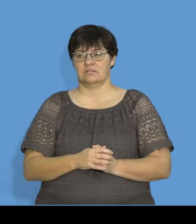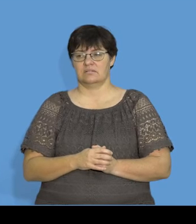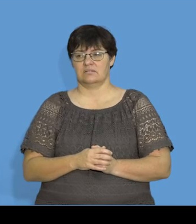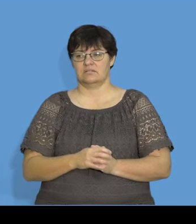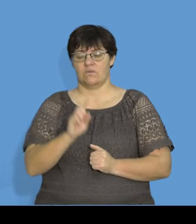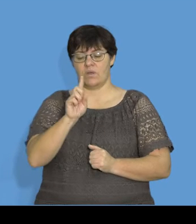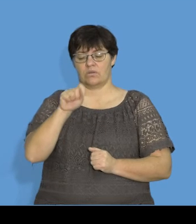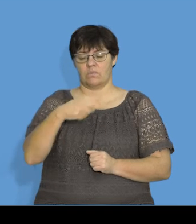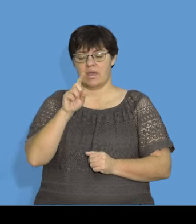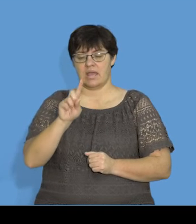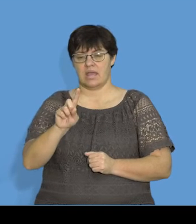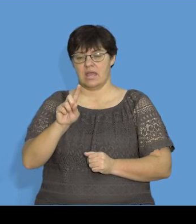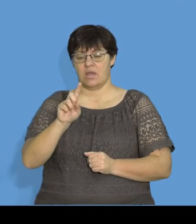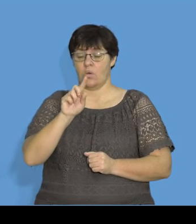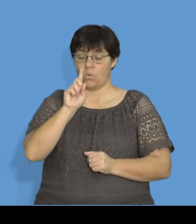1,88.